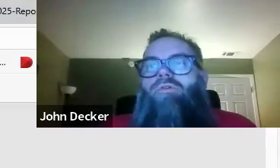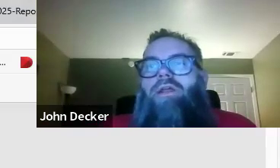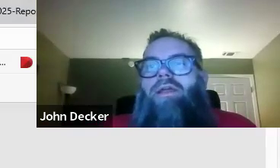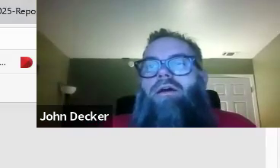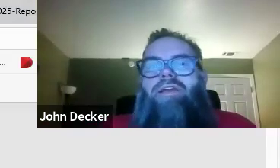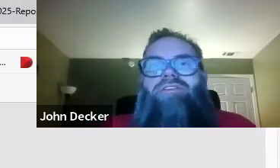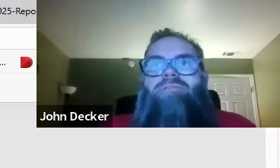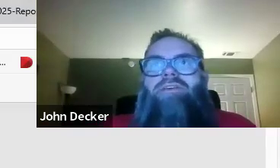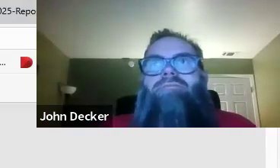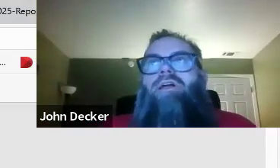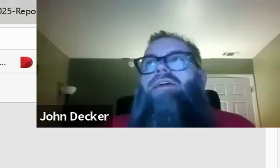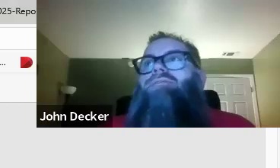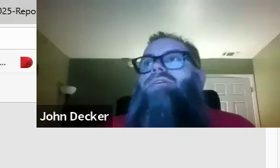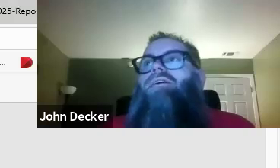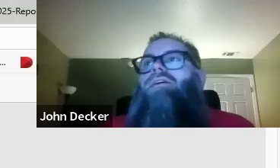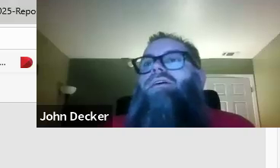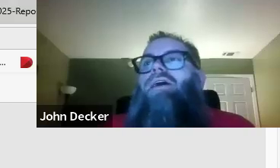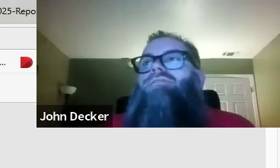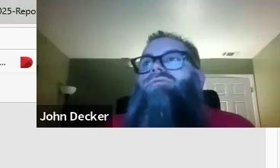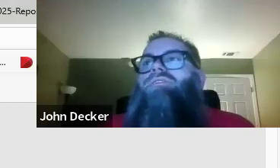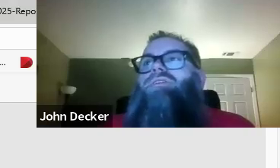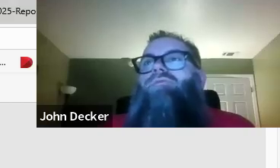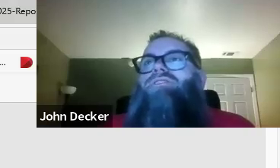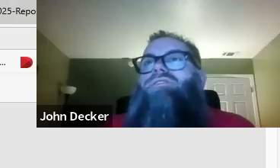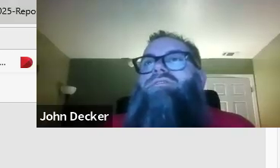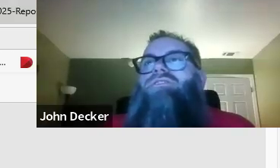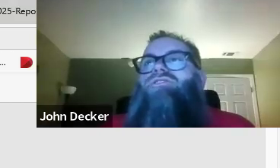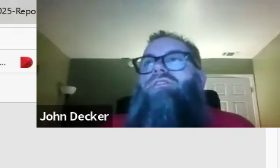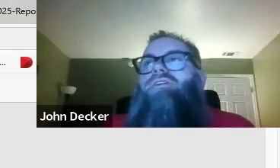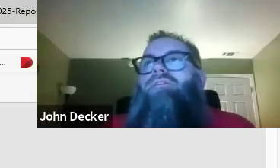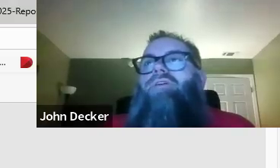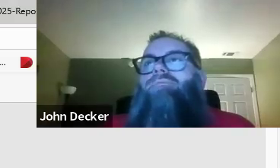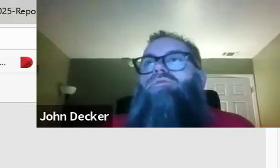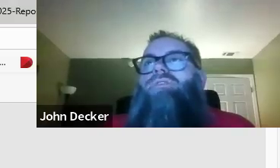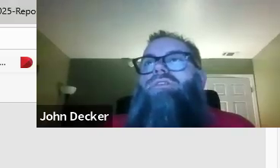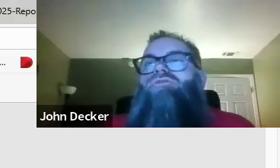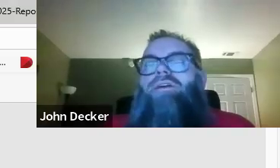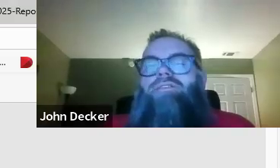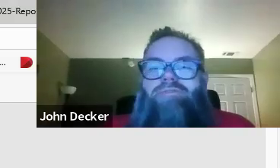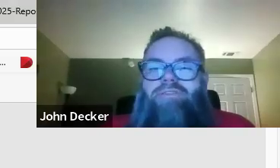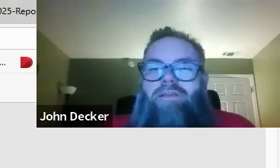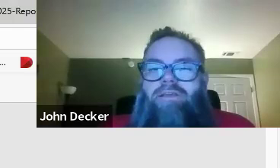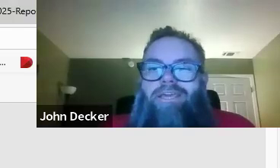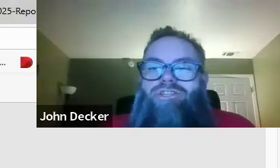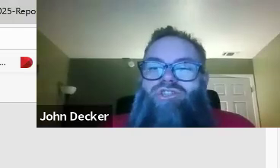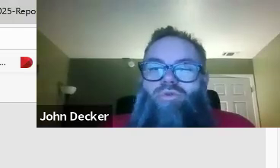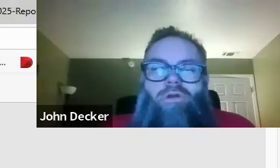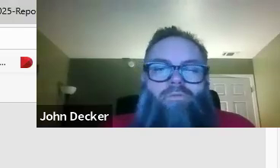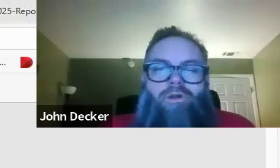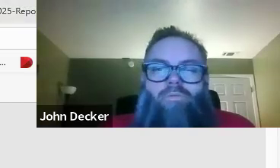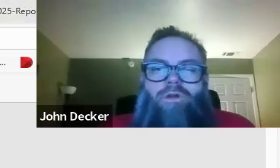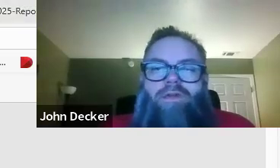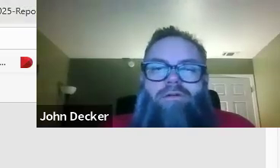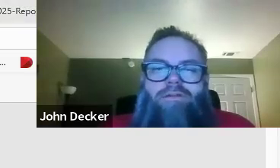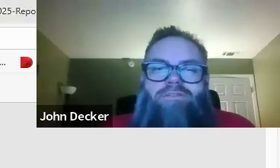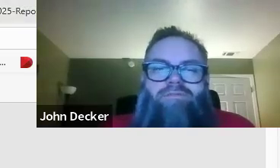monitoring and reporting of HCBS compliance. And so this information is additionally available within the directives. In